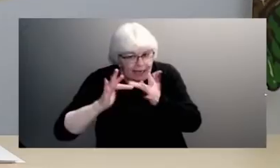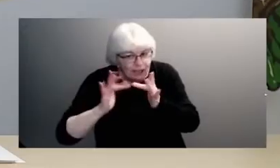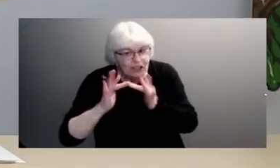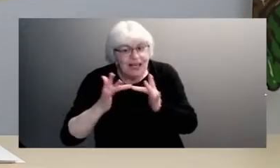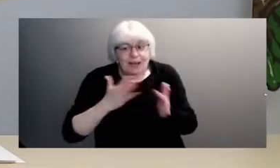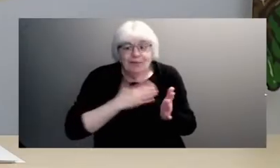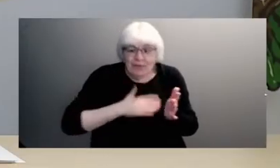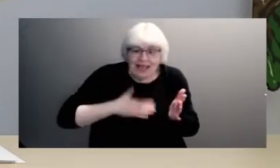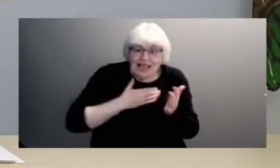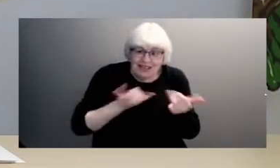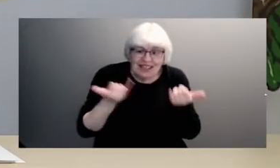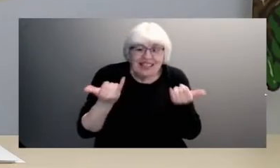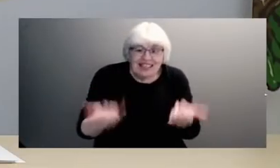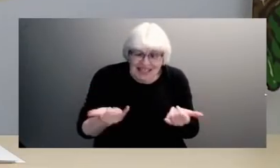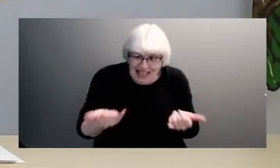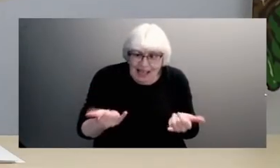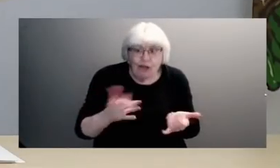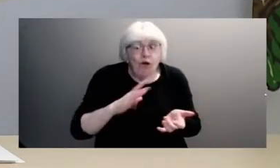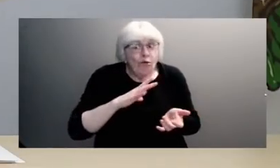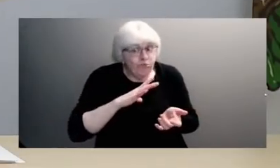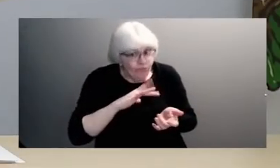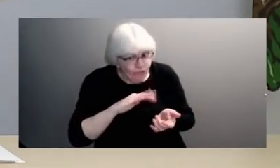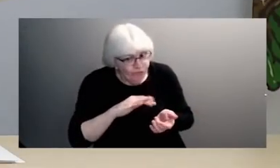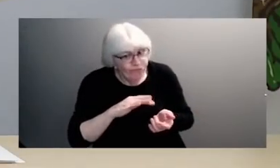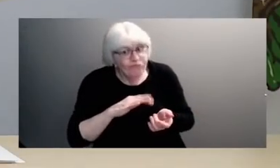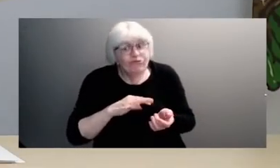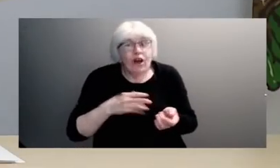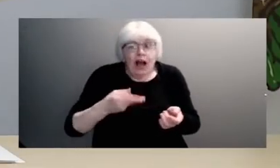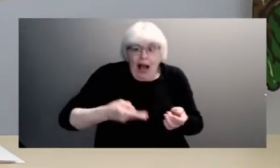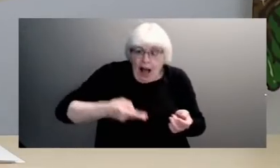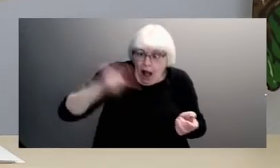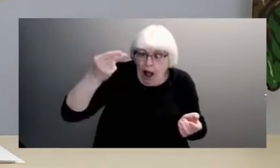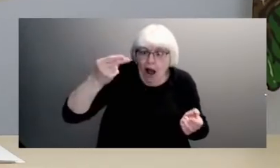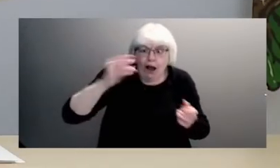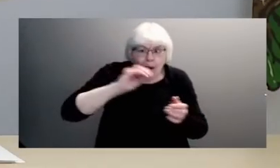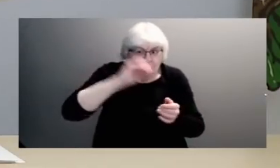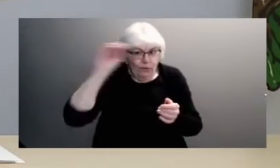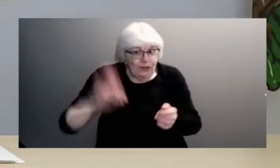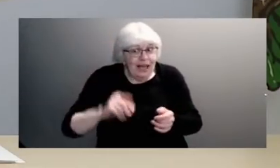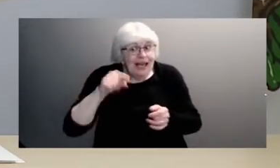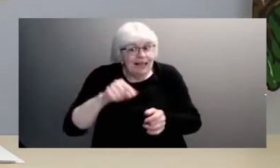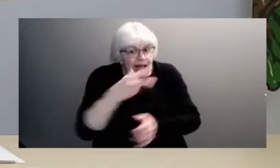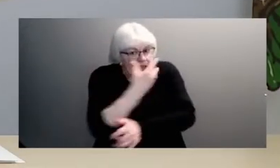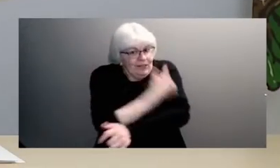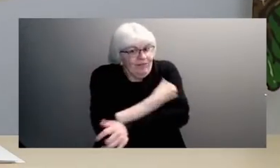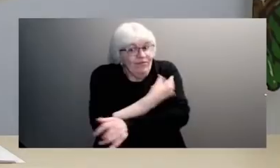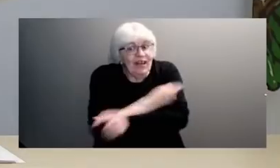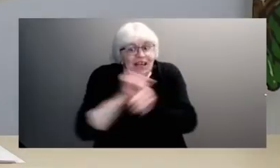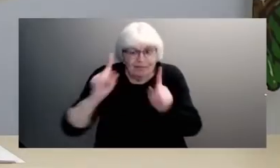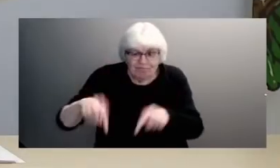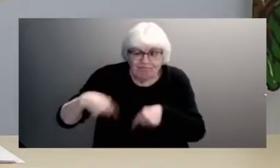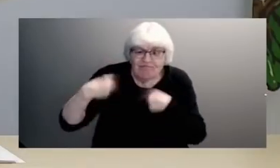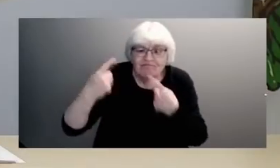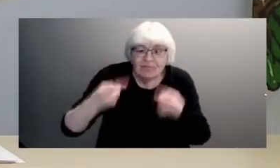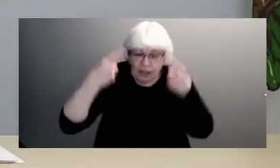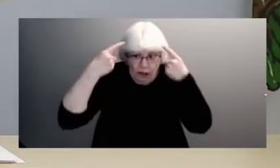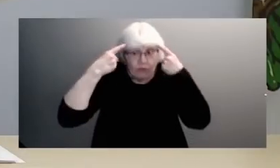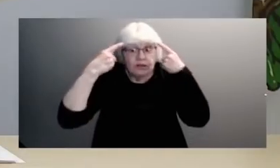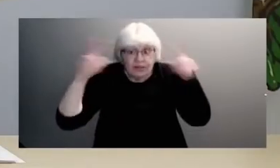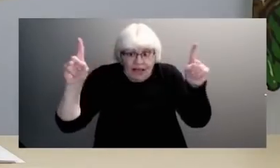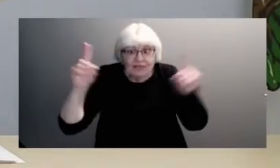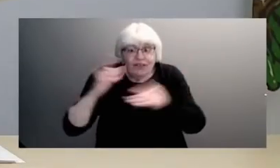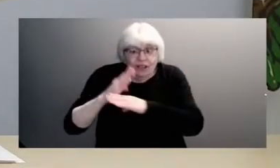rates of serious illness and infection through the Delta wave, and we will be hoping that it does the same through the Omicron variant as